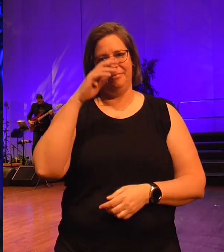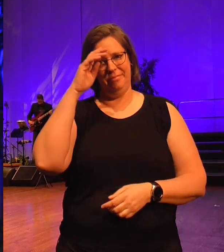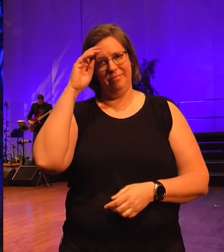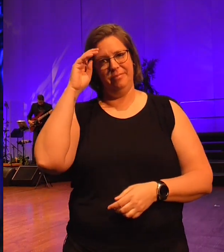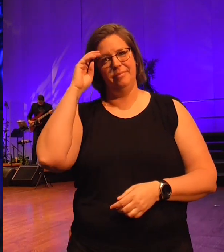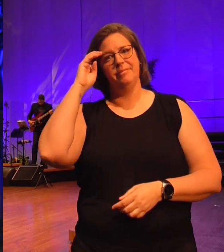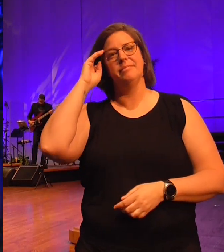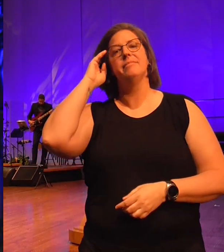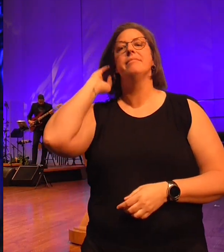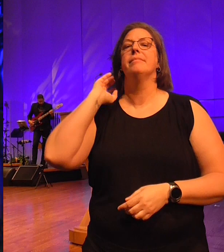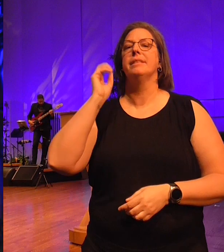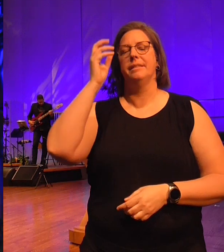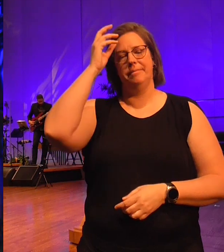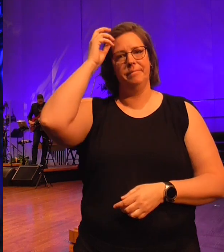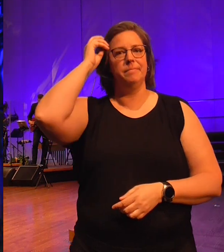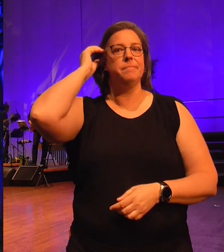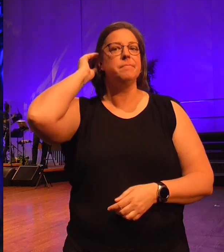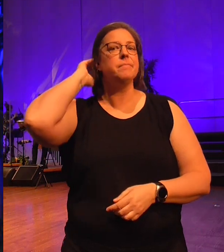Oh, why?